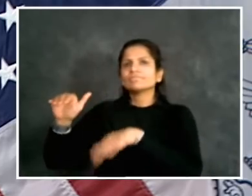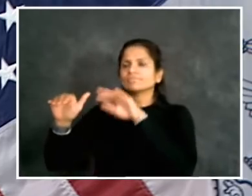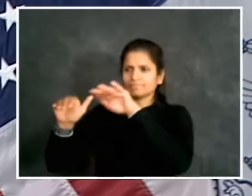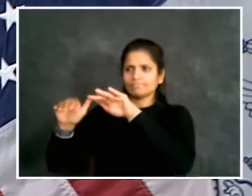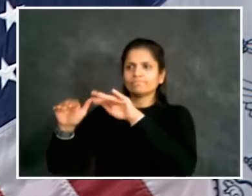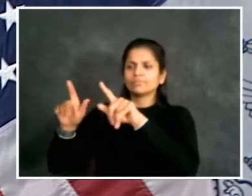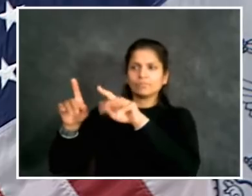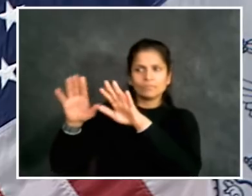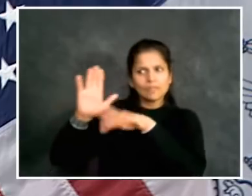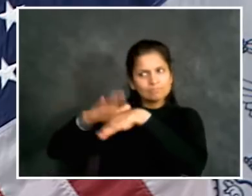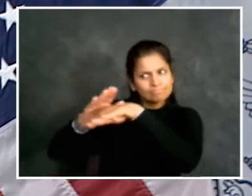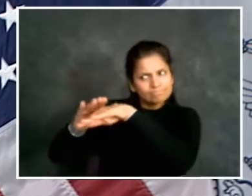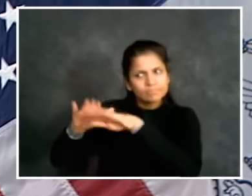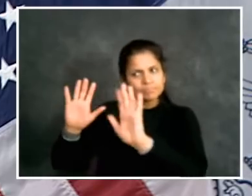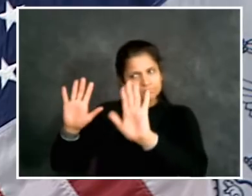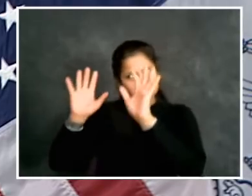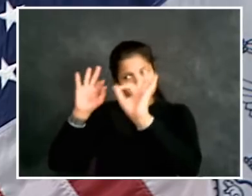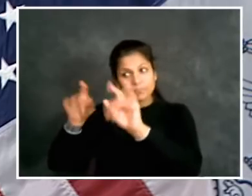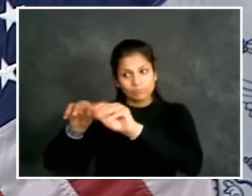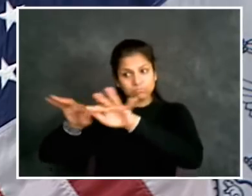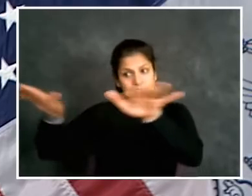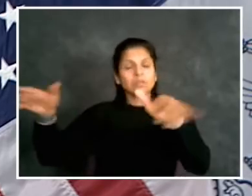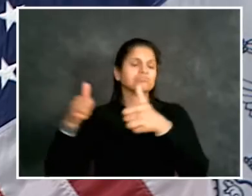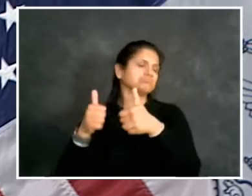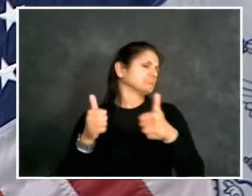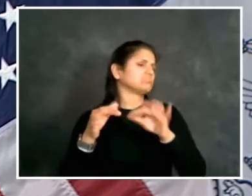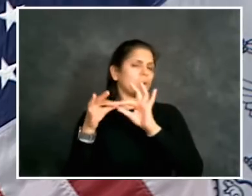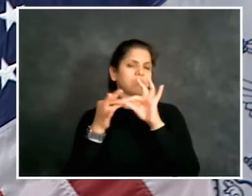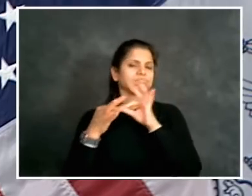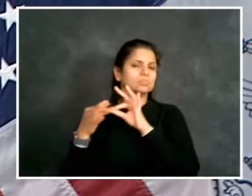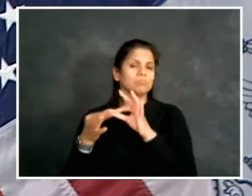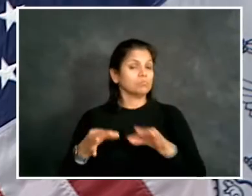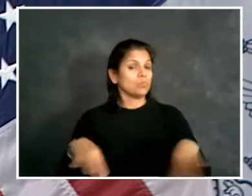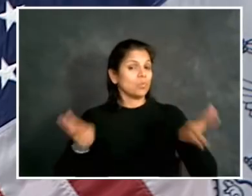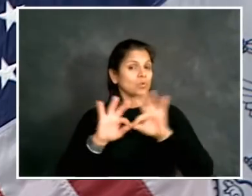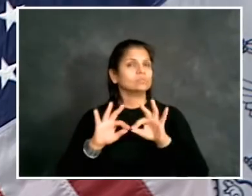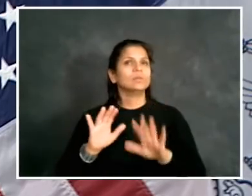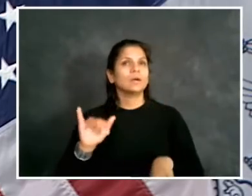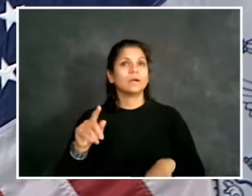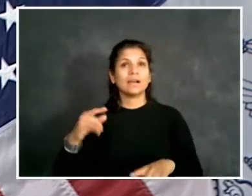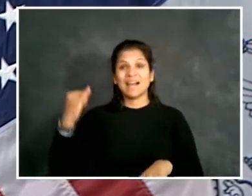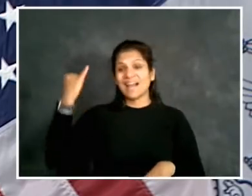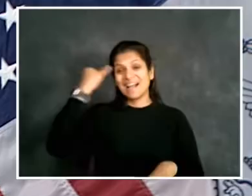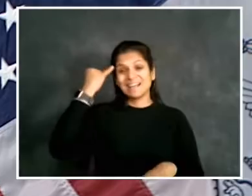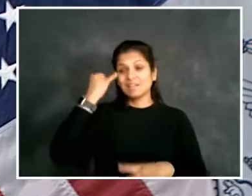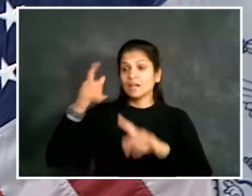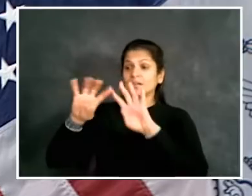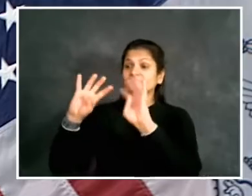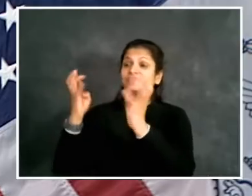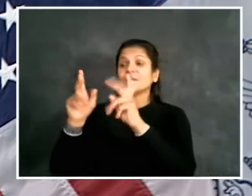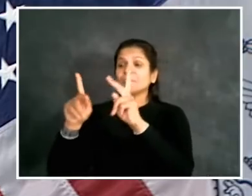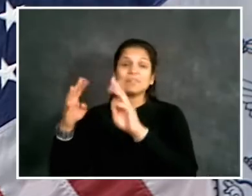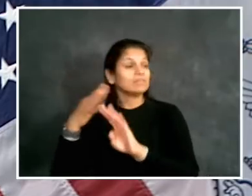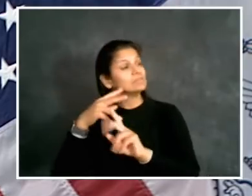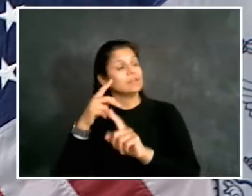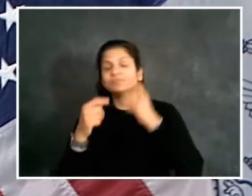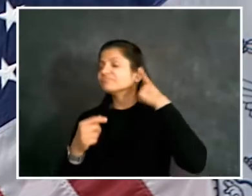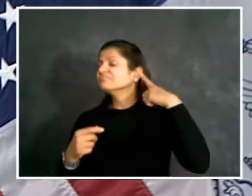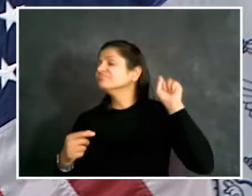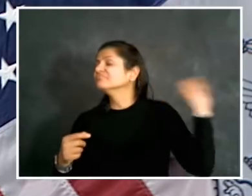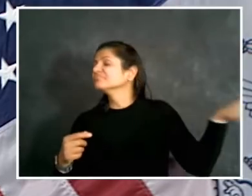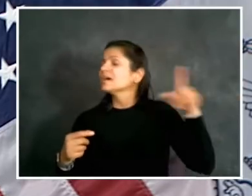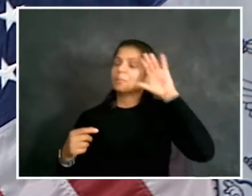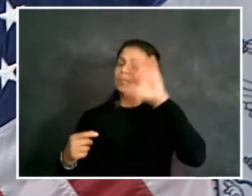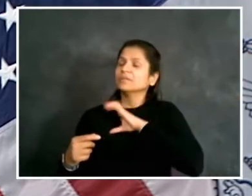to stay together, they're going to be summoned. And if they resist that, they're going to be arrested. So those are the things, the gatherings are the